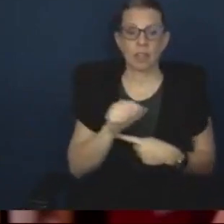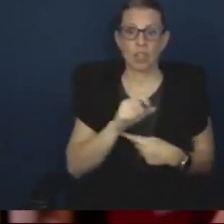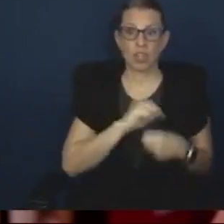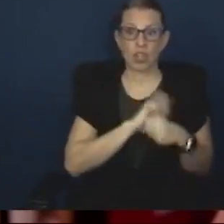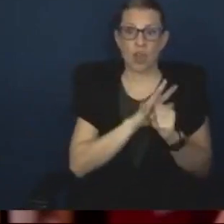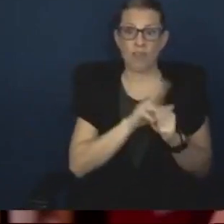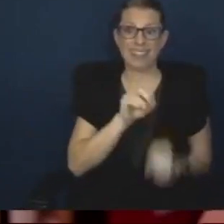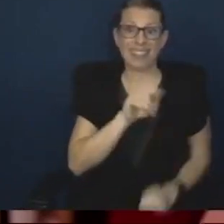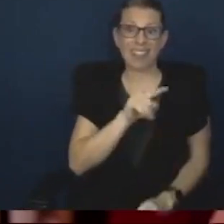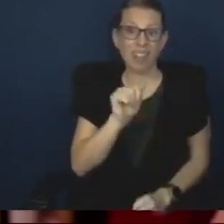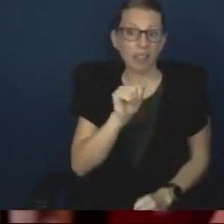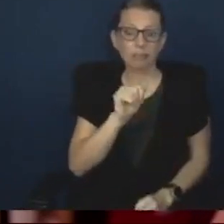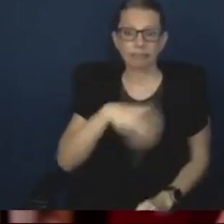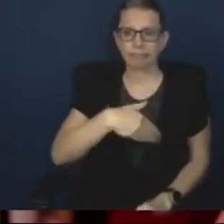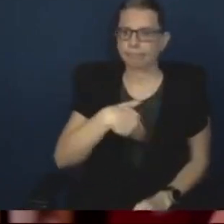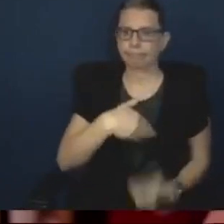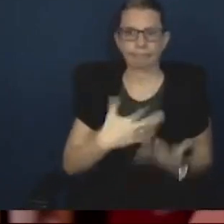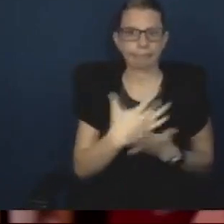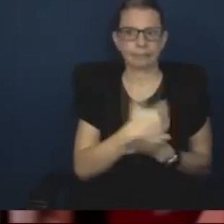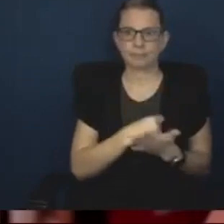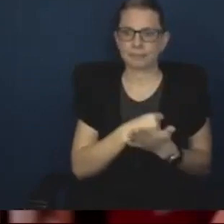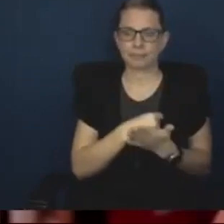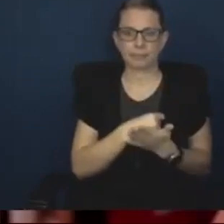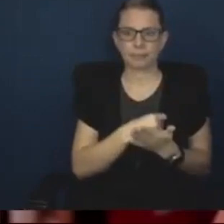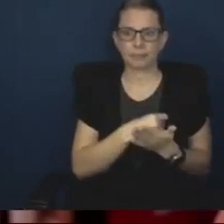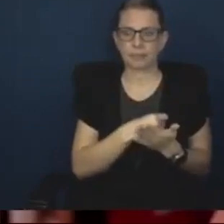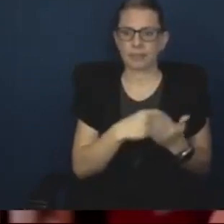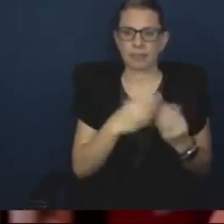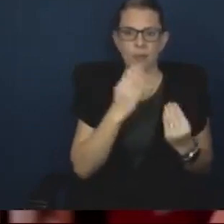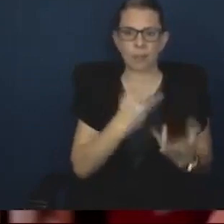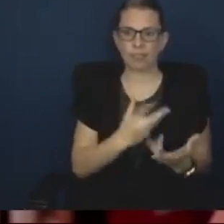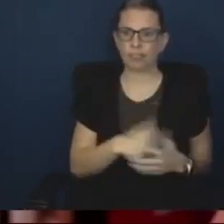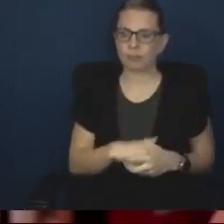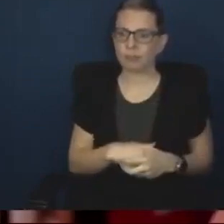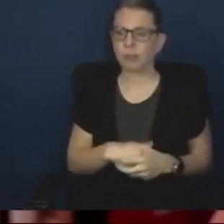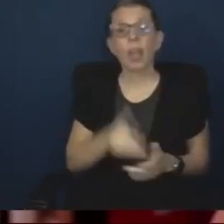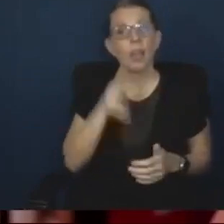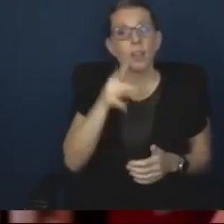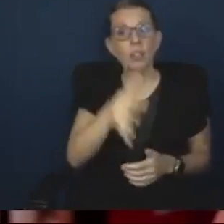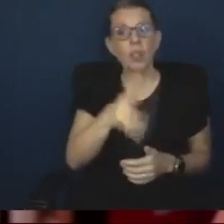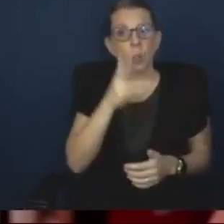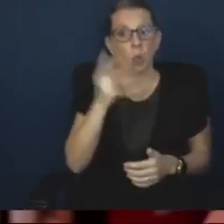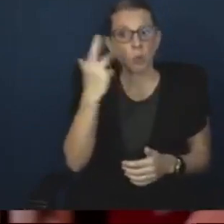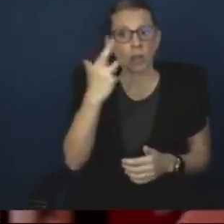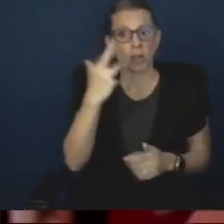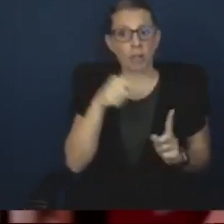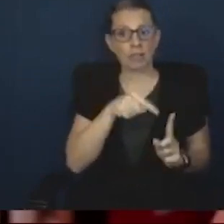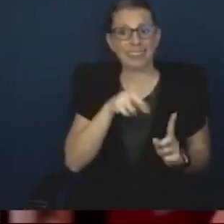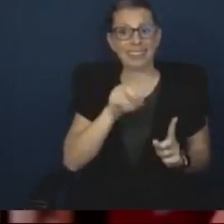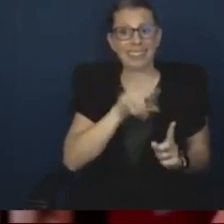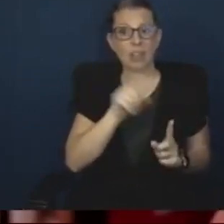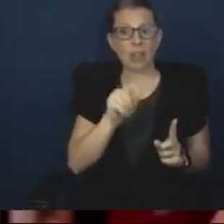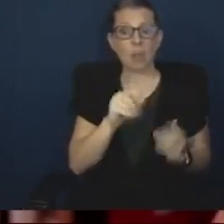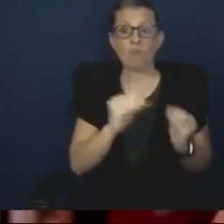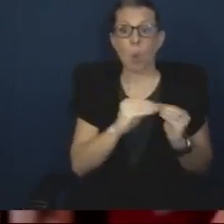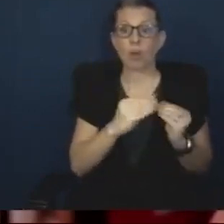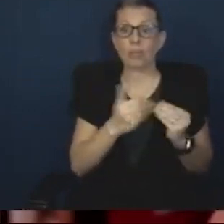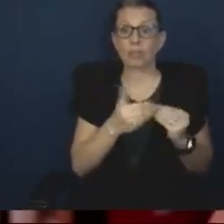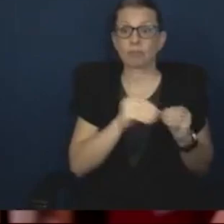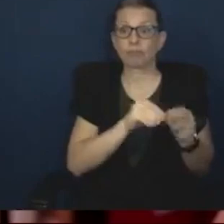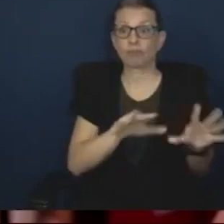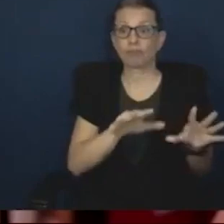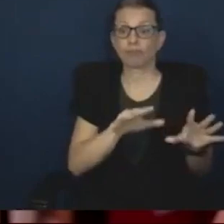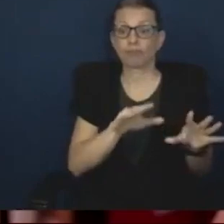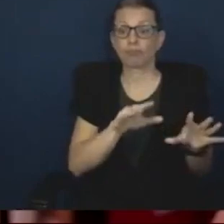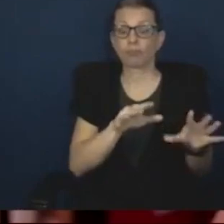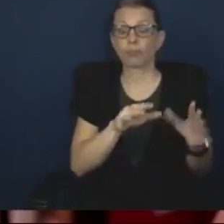So I'm not saying that we won't eventually find that this particular virus is more transmissible or maybe more virulent. We just don't